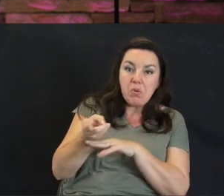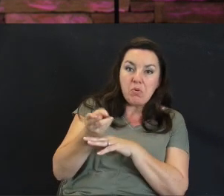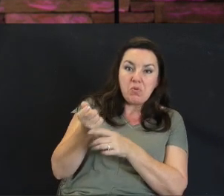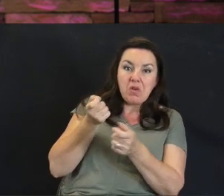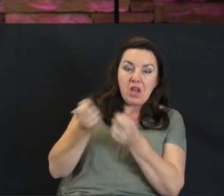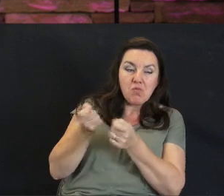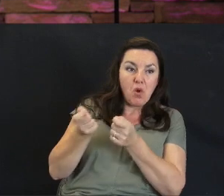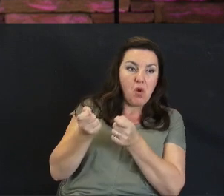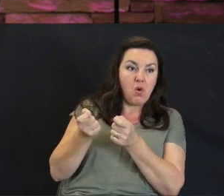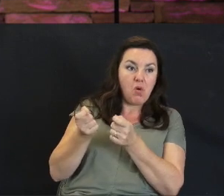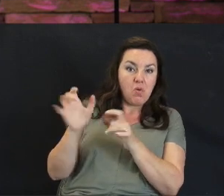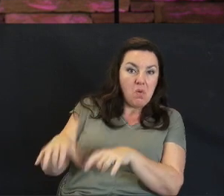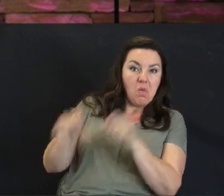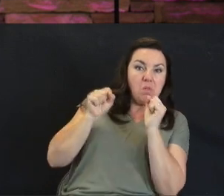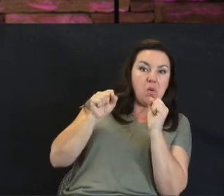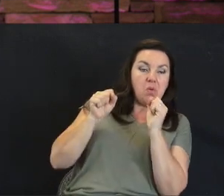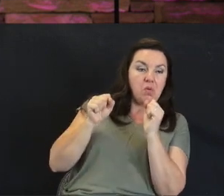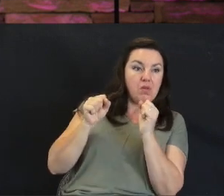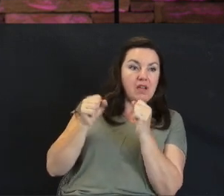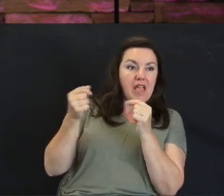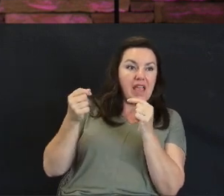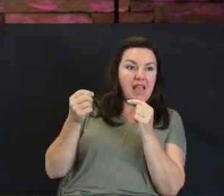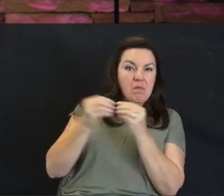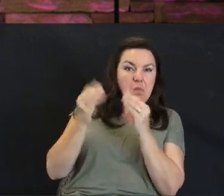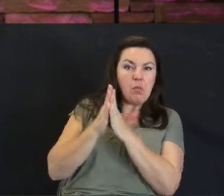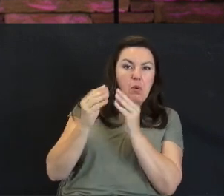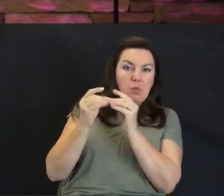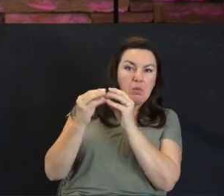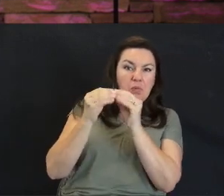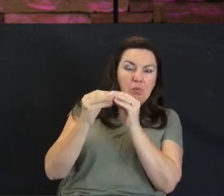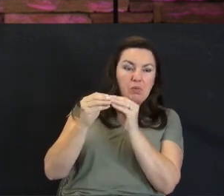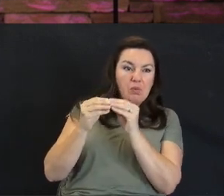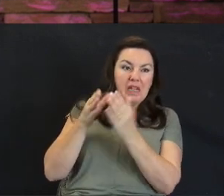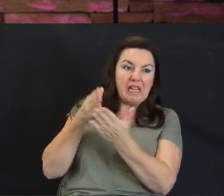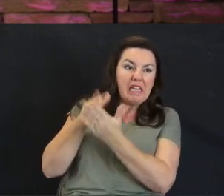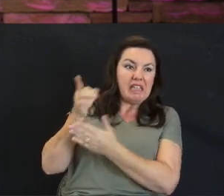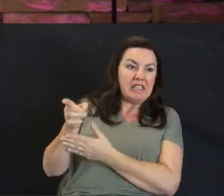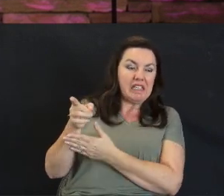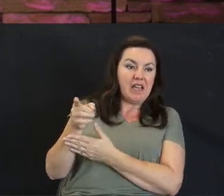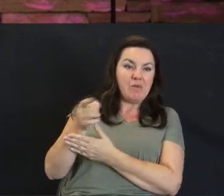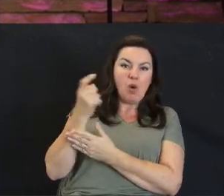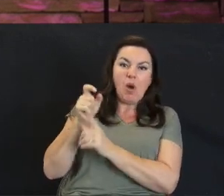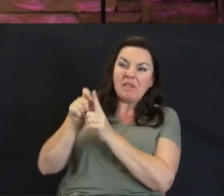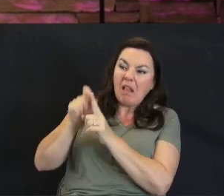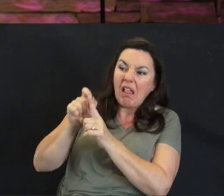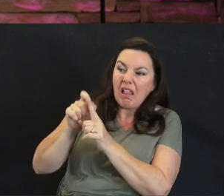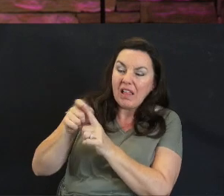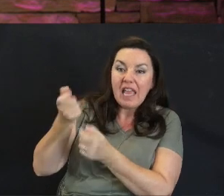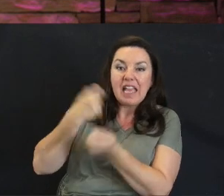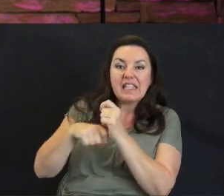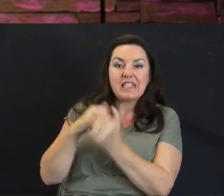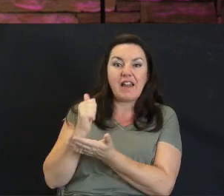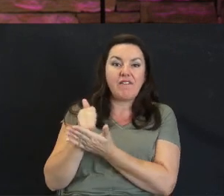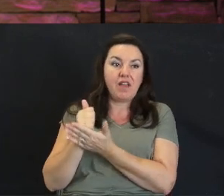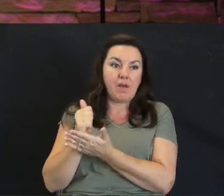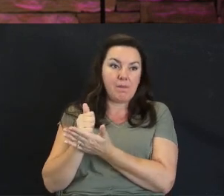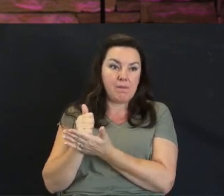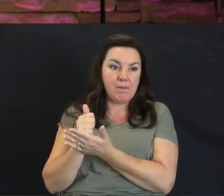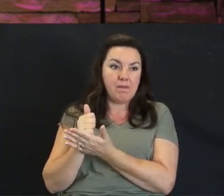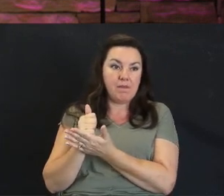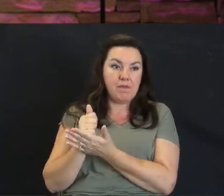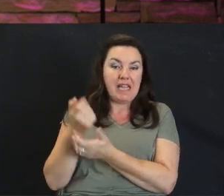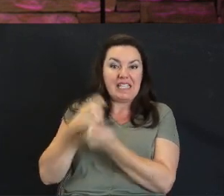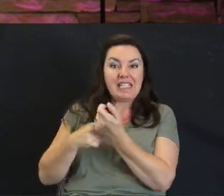him A wife who is contentious And argumentative to his leadership A wife who constantly nags Instead of helpfully